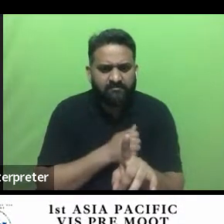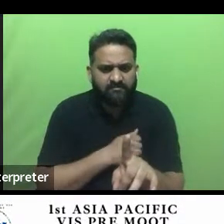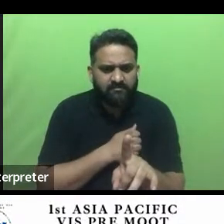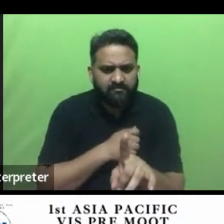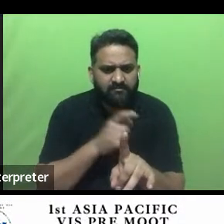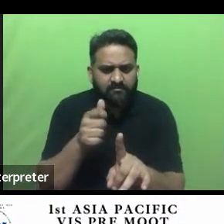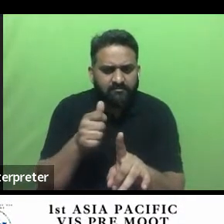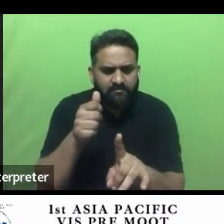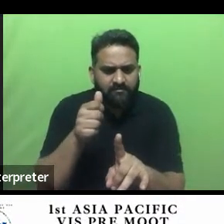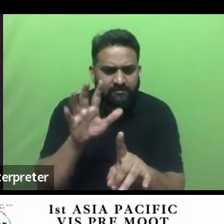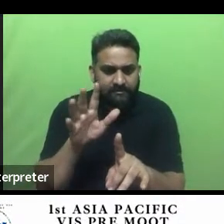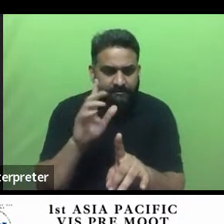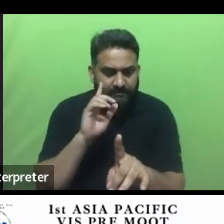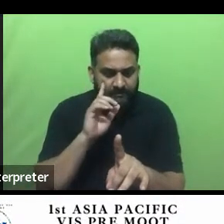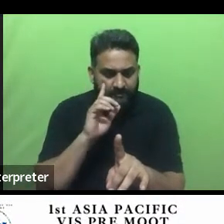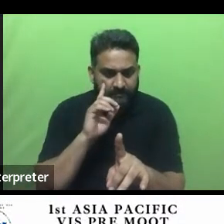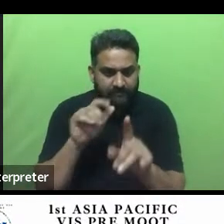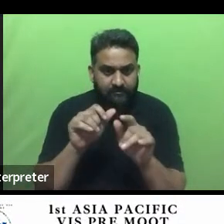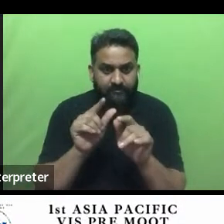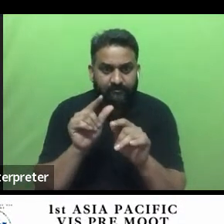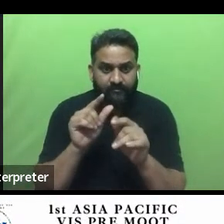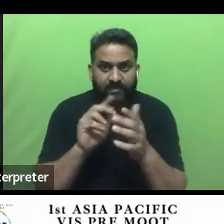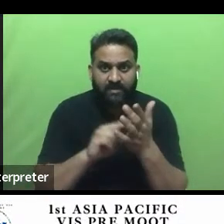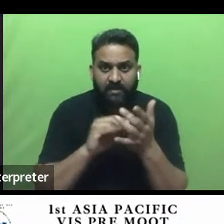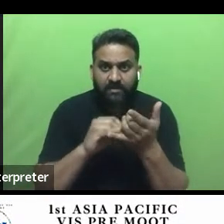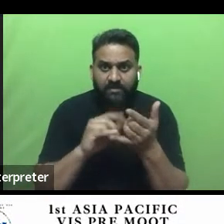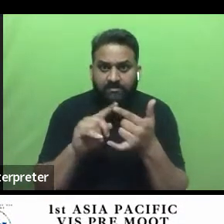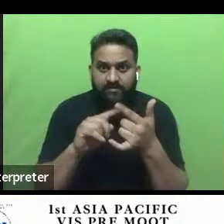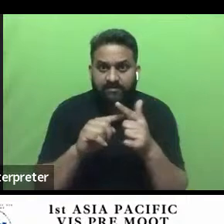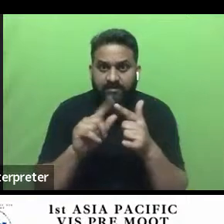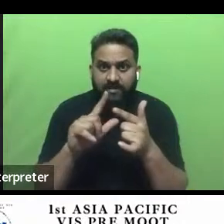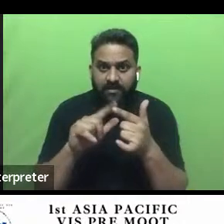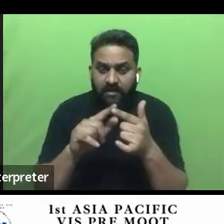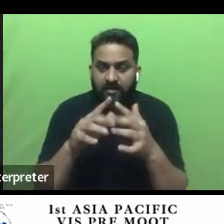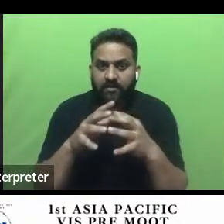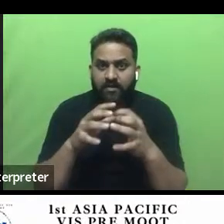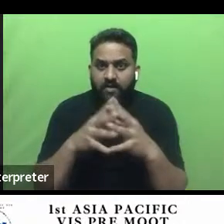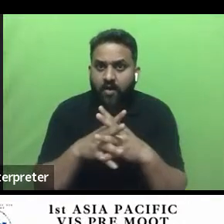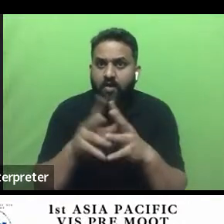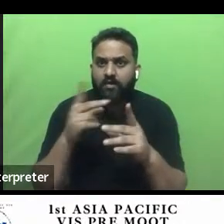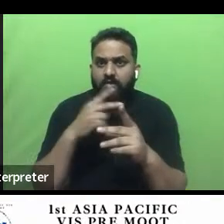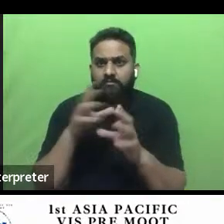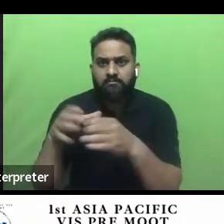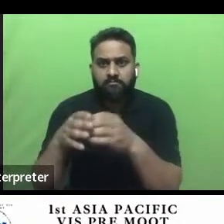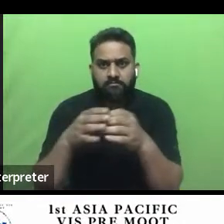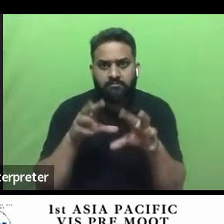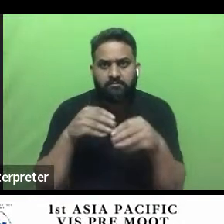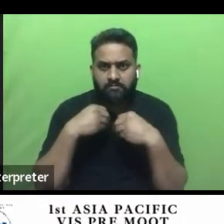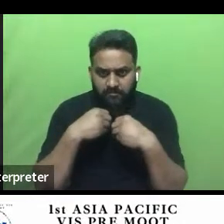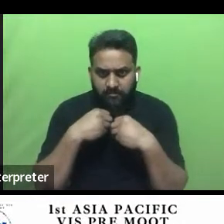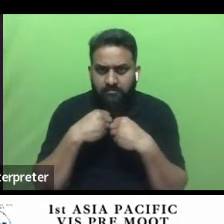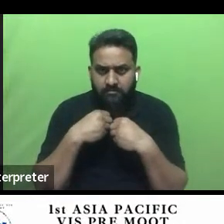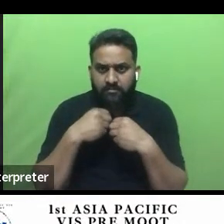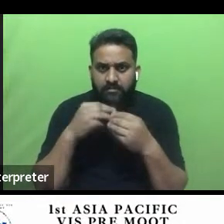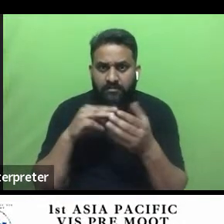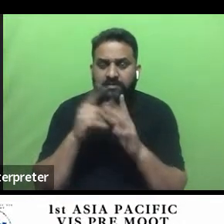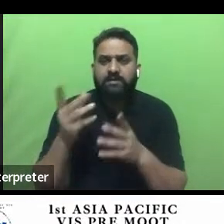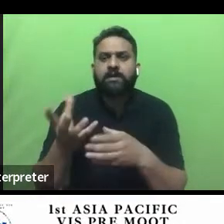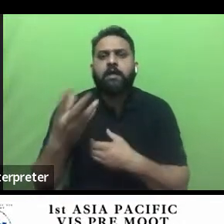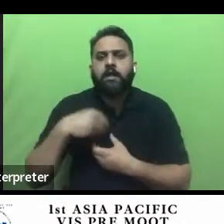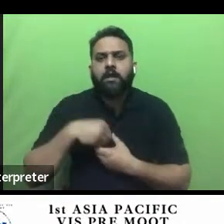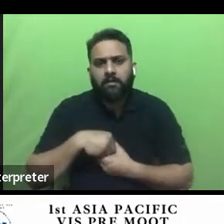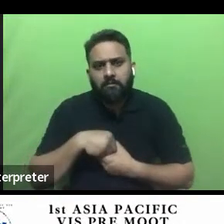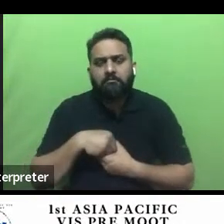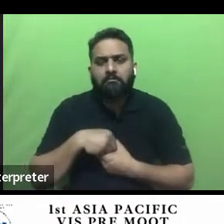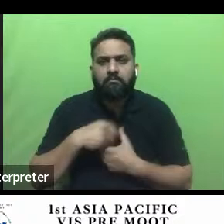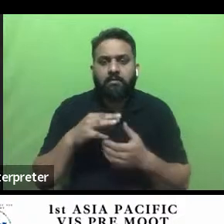the Untitled Model Law was adopted by both Danubia and Mediterranean, except that Danubia adopted option 1 of Article